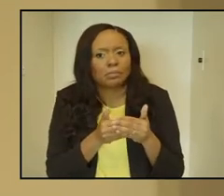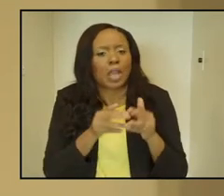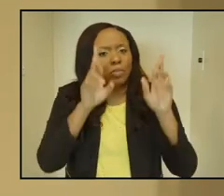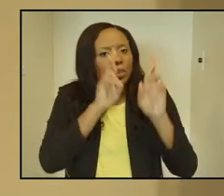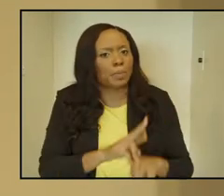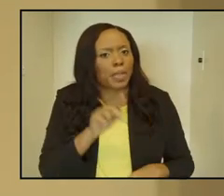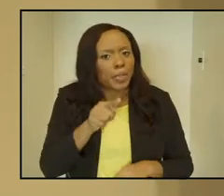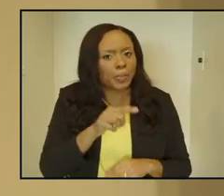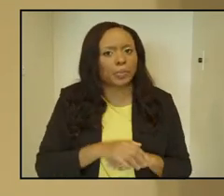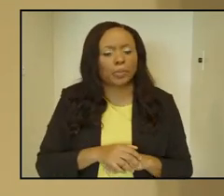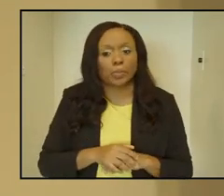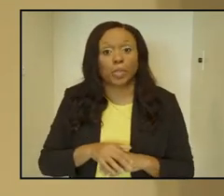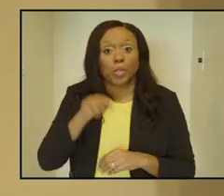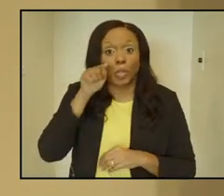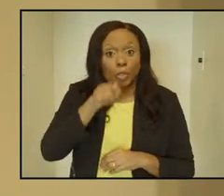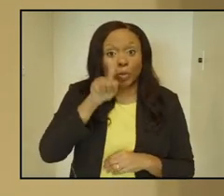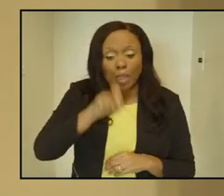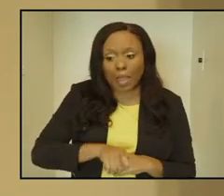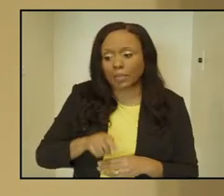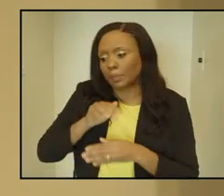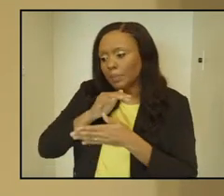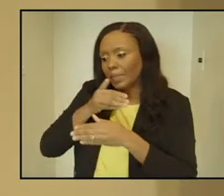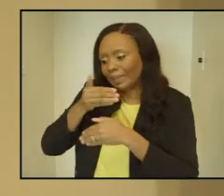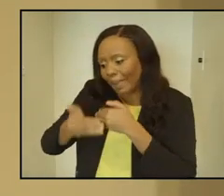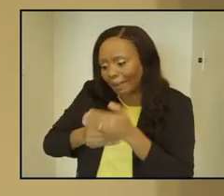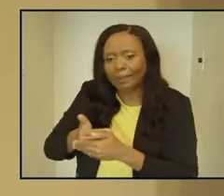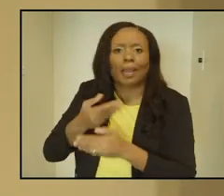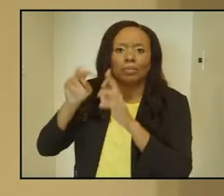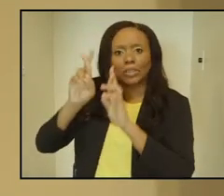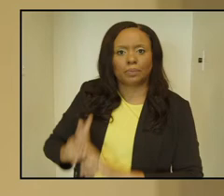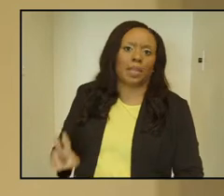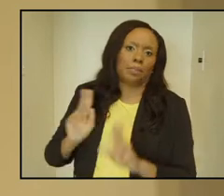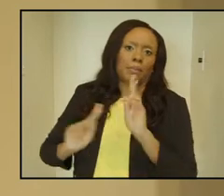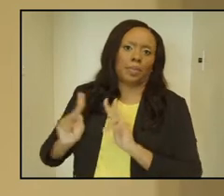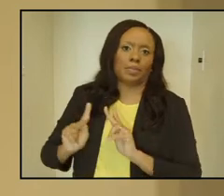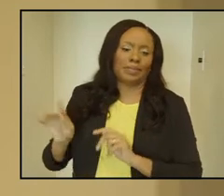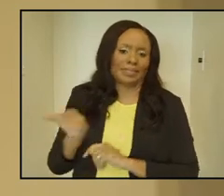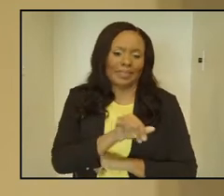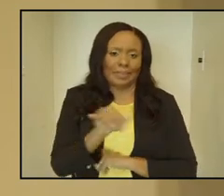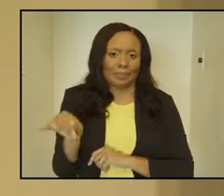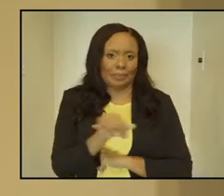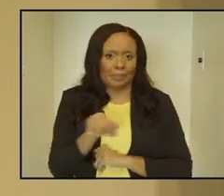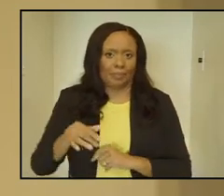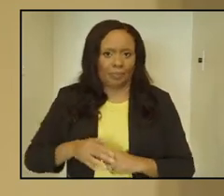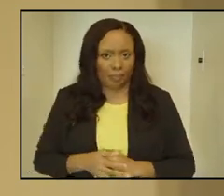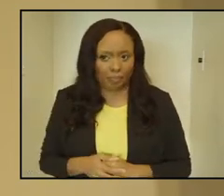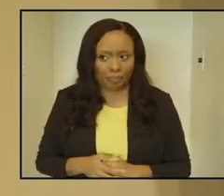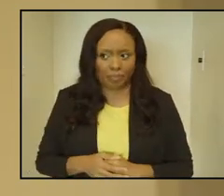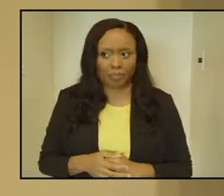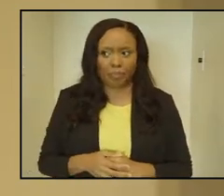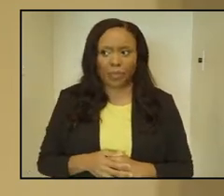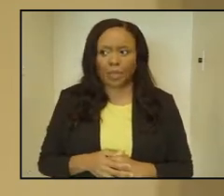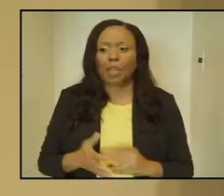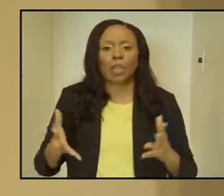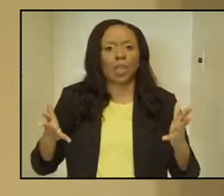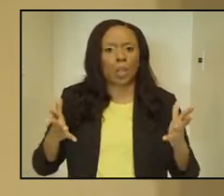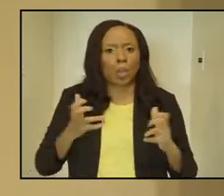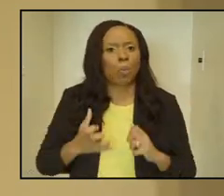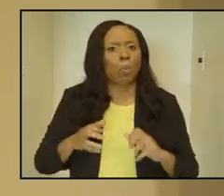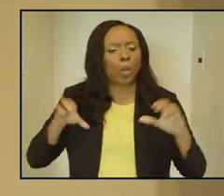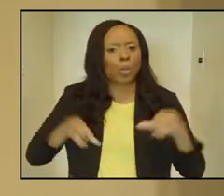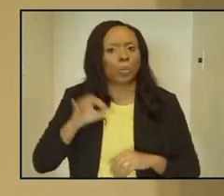the most important act for every one of us who is serving the public, from political to public servant.